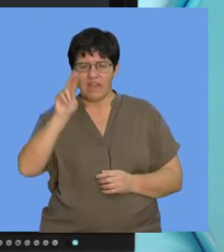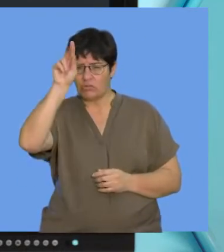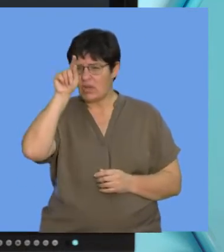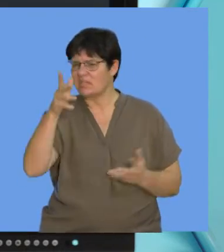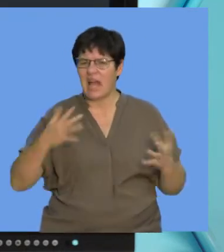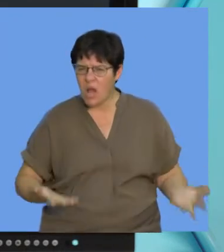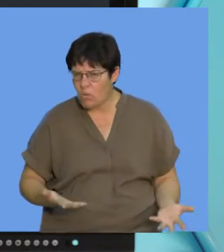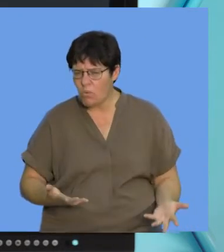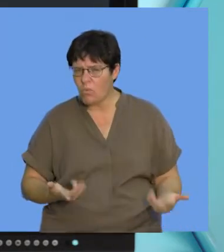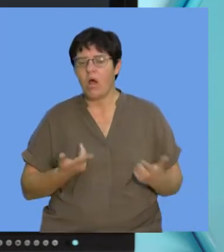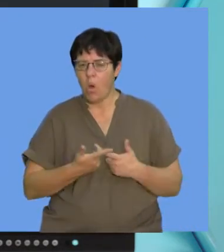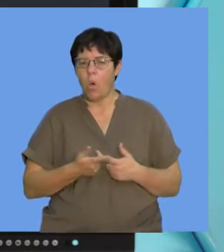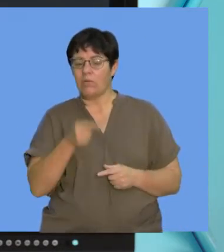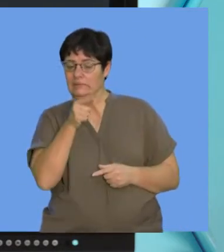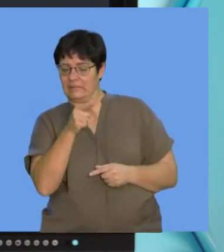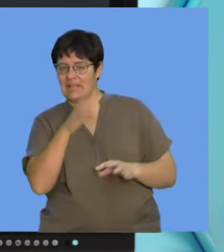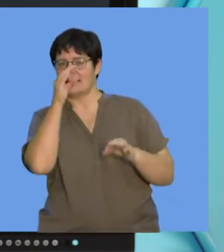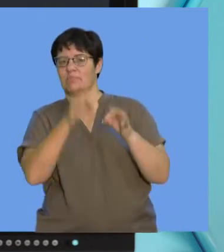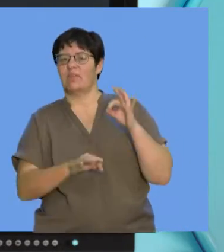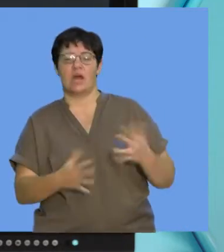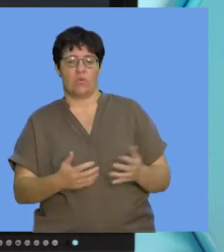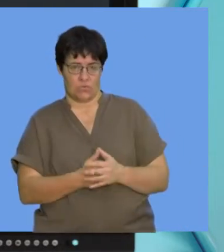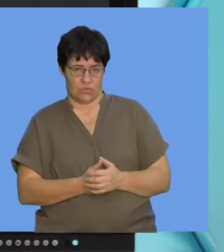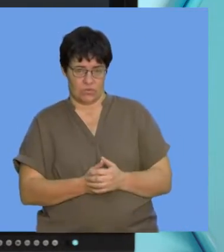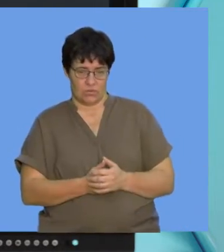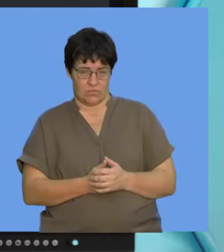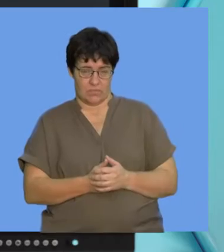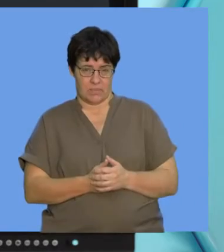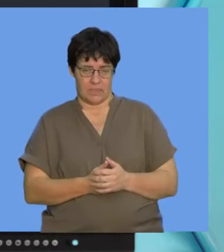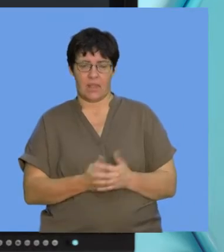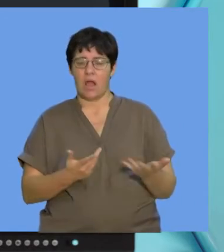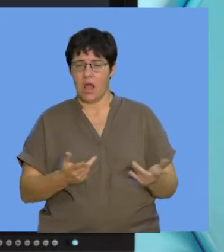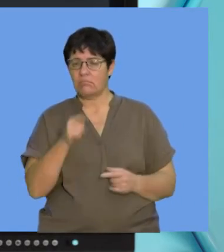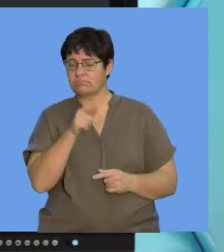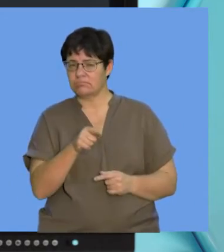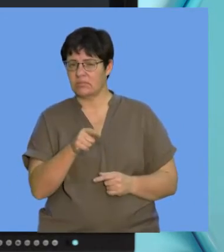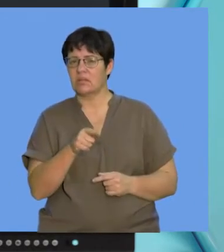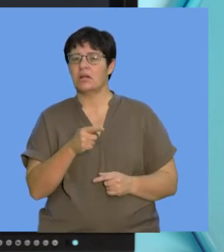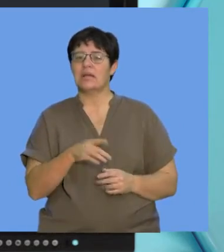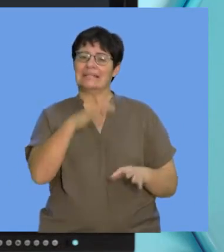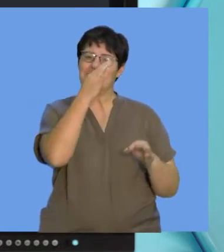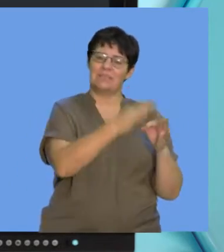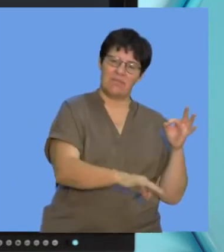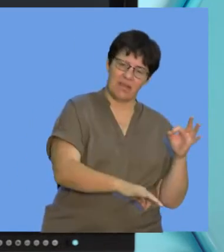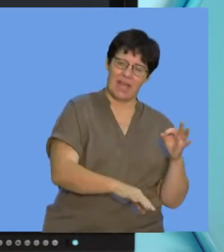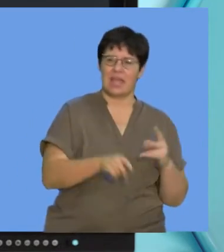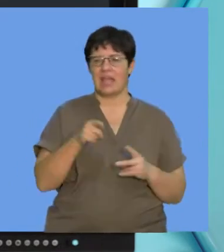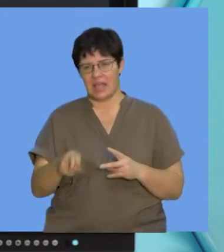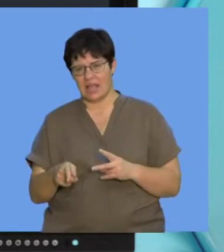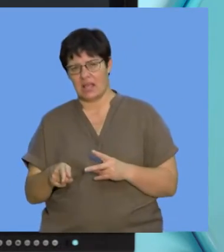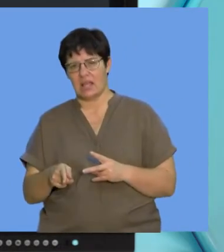how do you then simplify, because at times they just say to you simplify. Remember, there's differences between simplifying